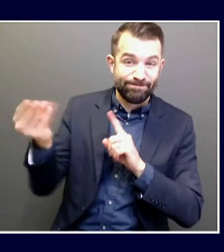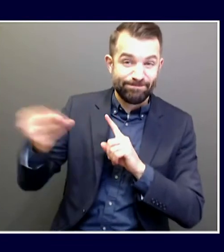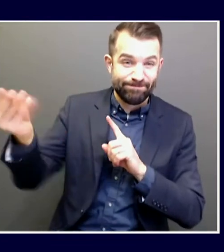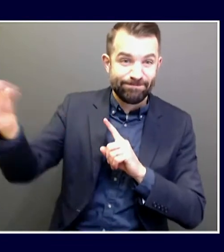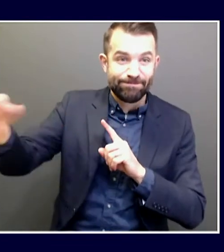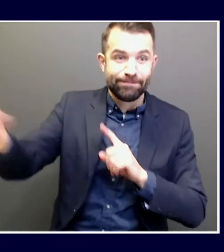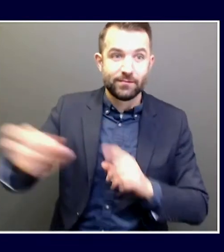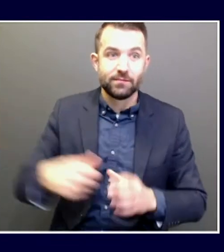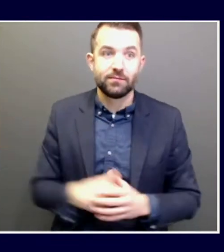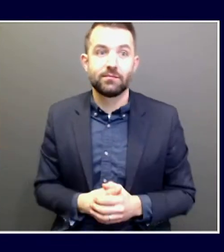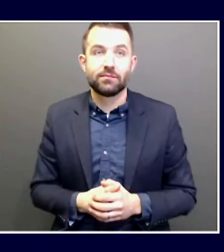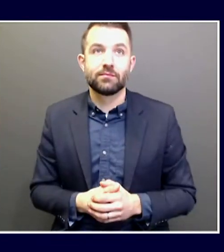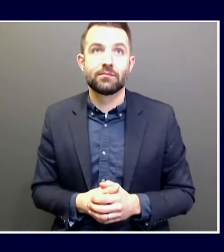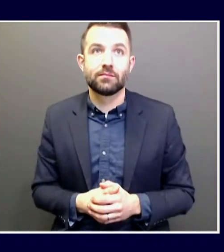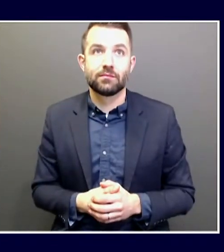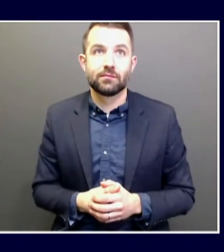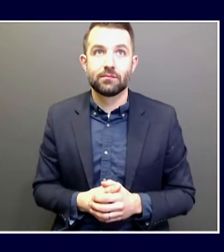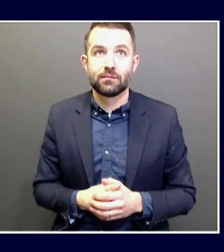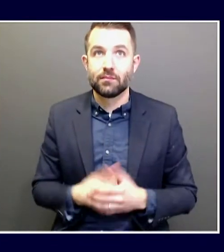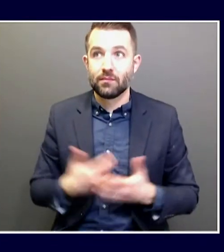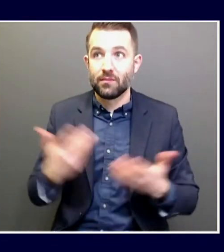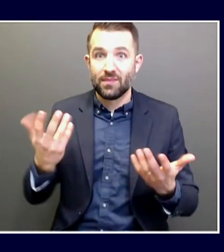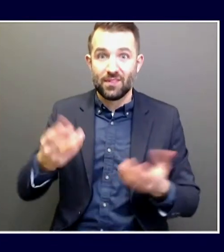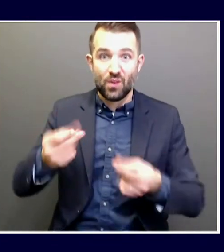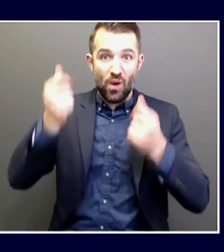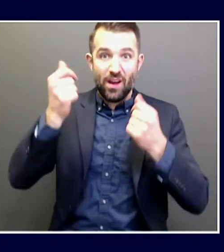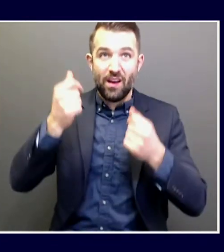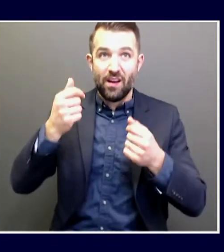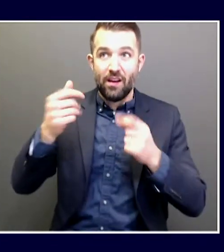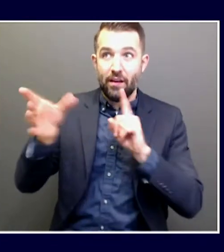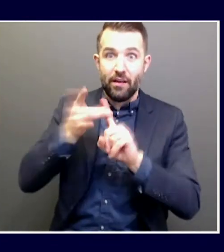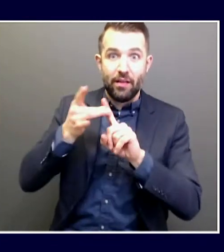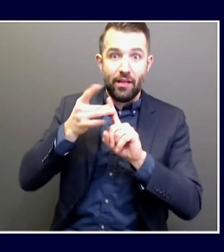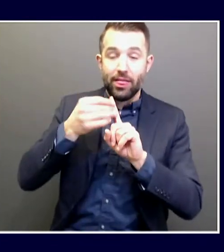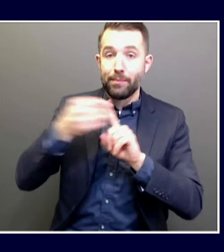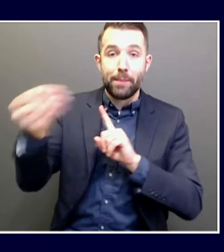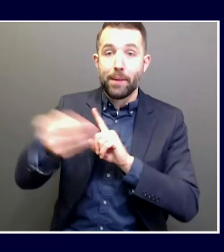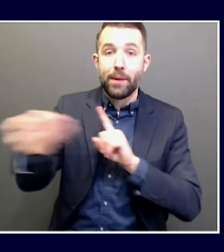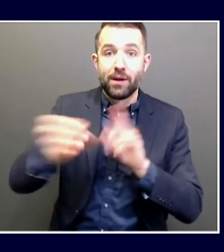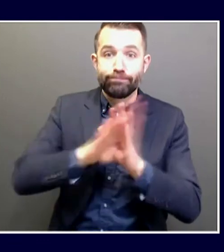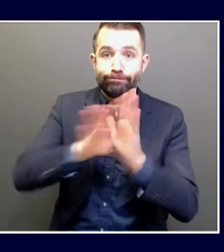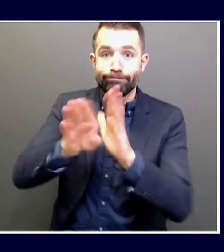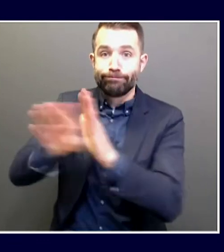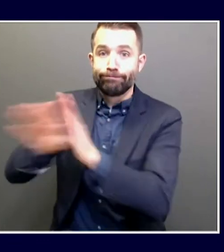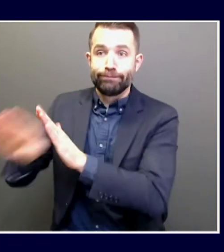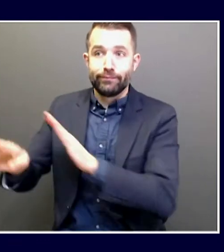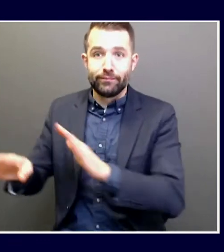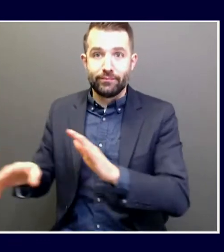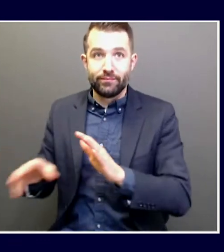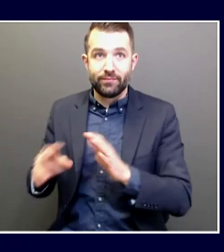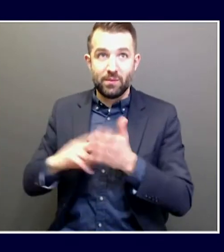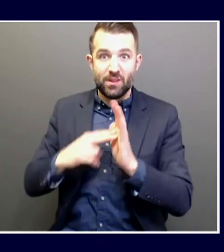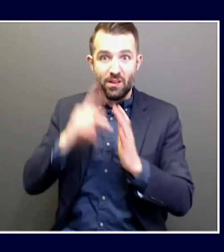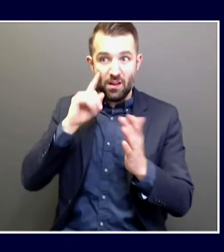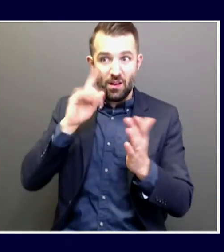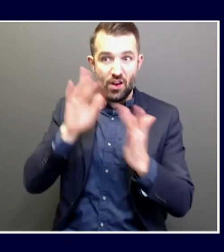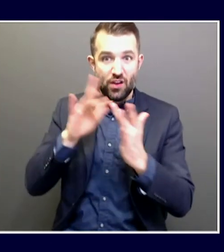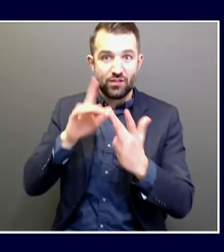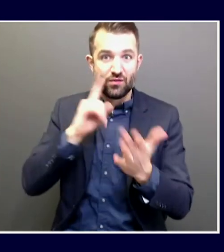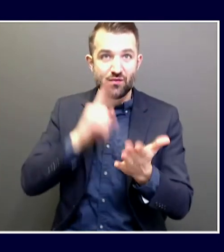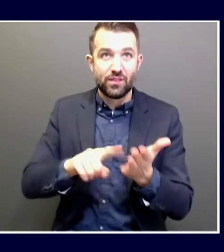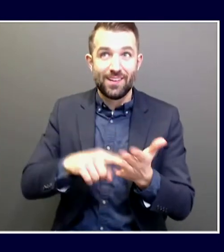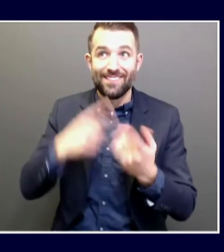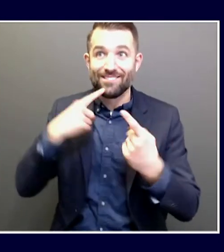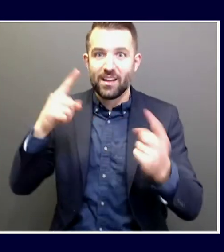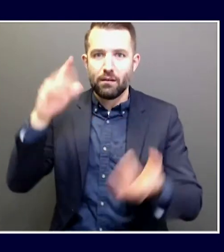sort of has reduced the effectiveness of doing contact tracing itself. That's right.